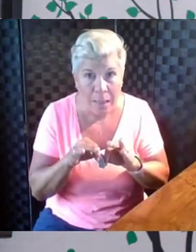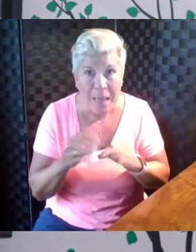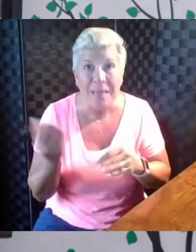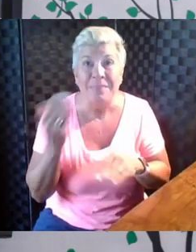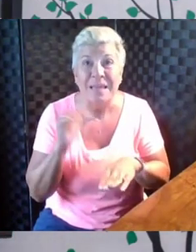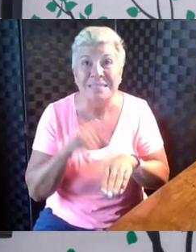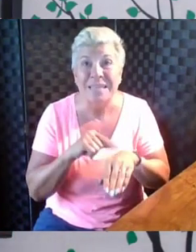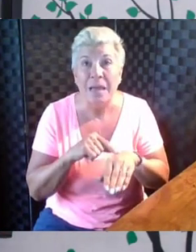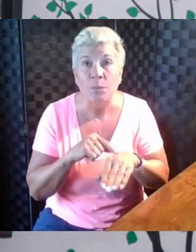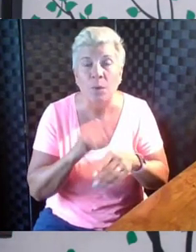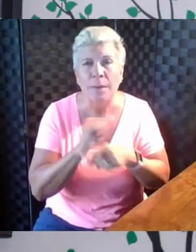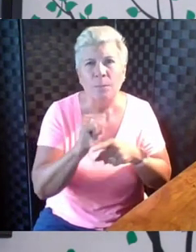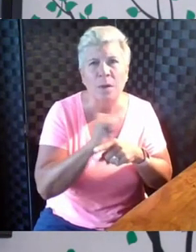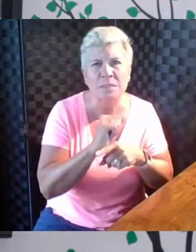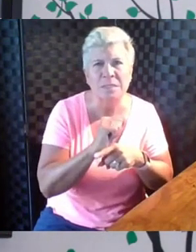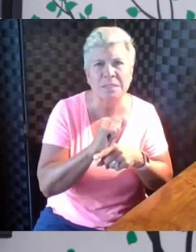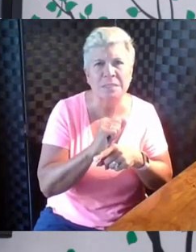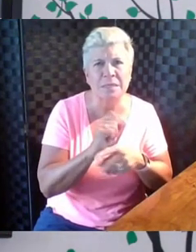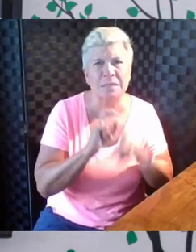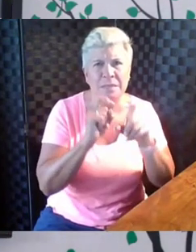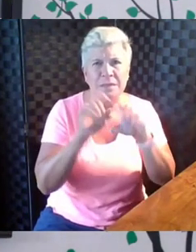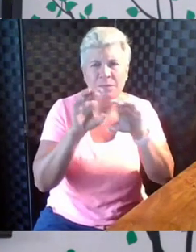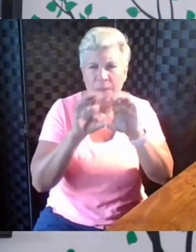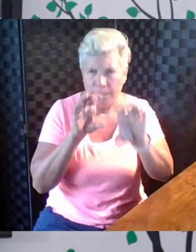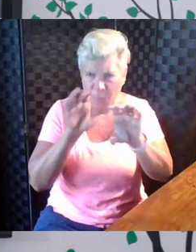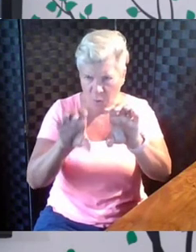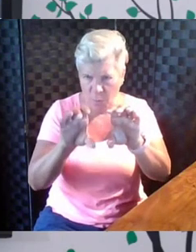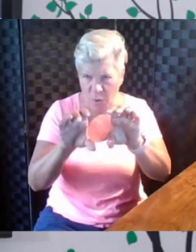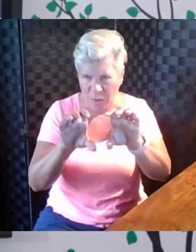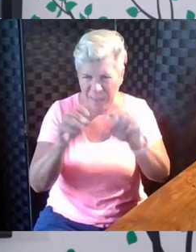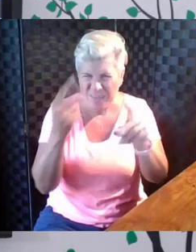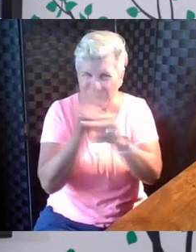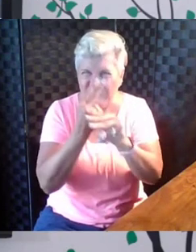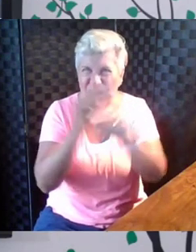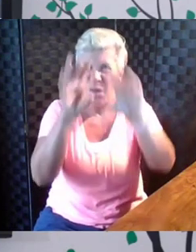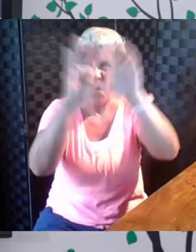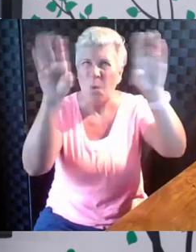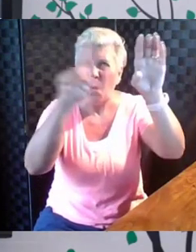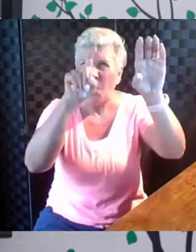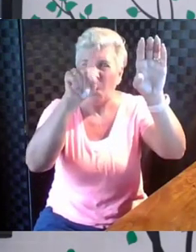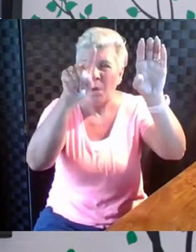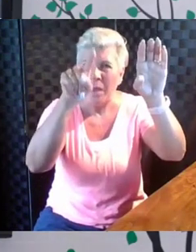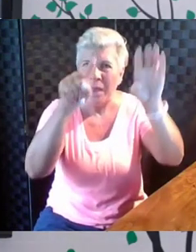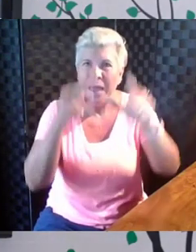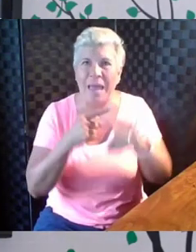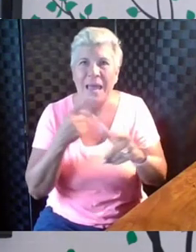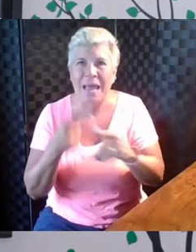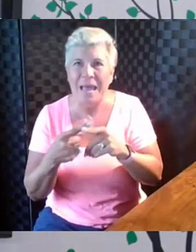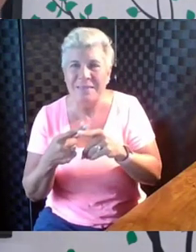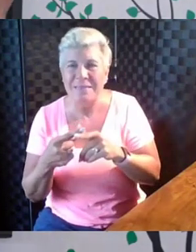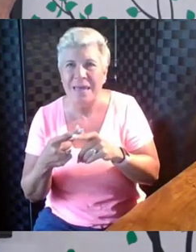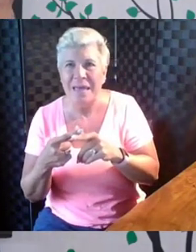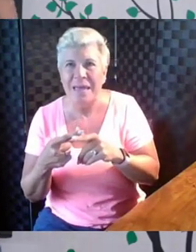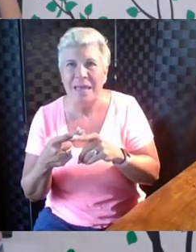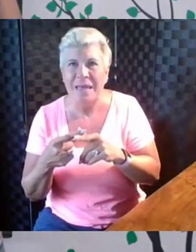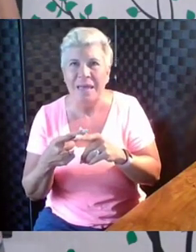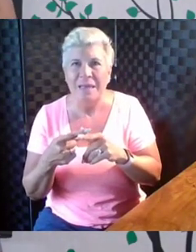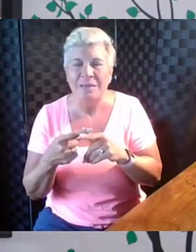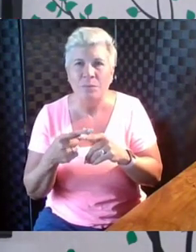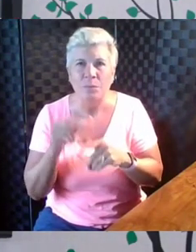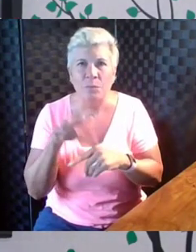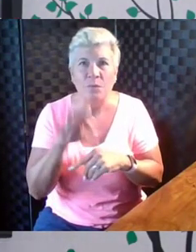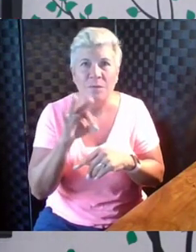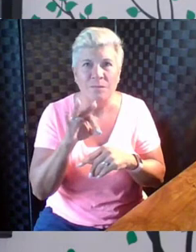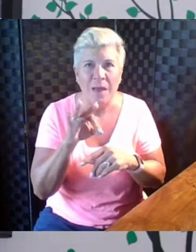practiced some problems where it gave us the parts and we had to find the whole. And then when we